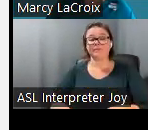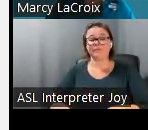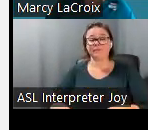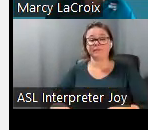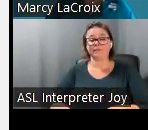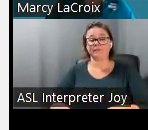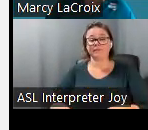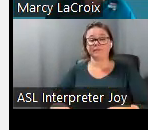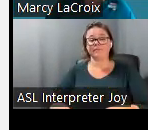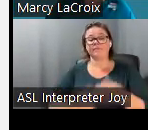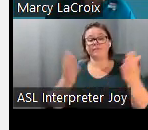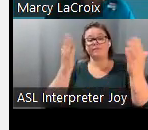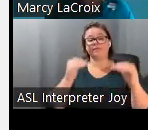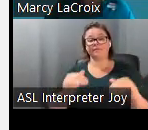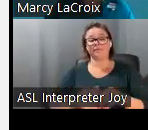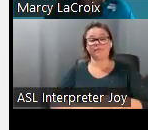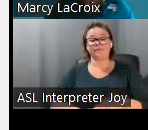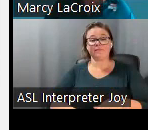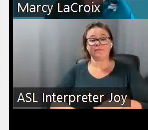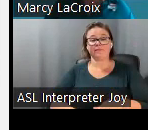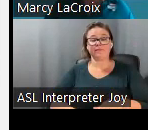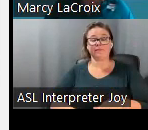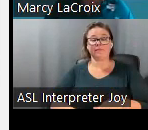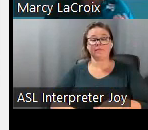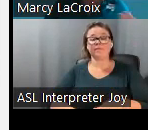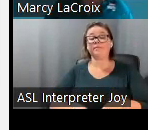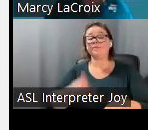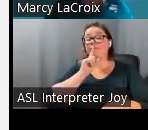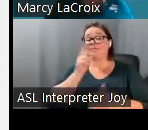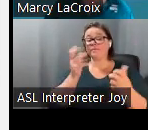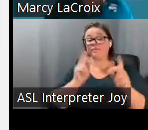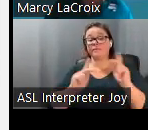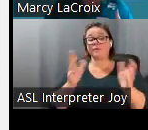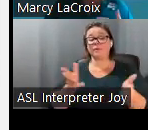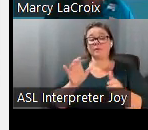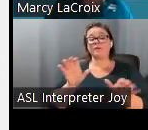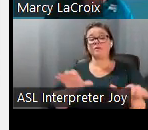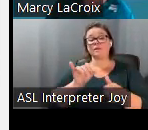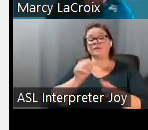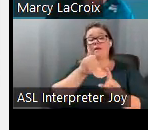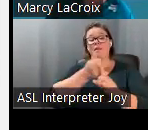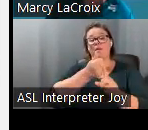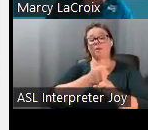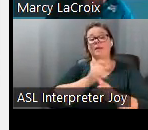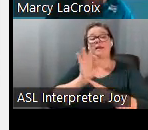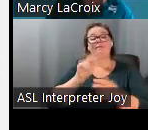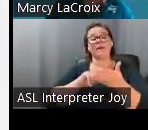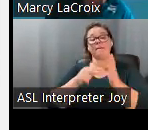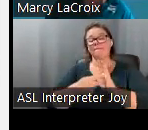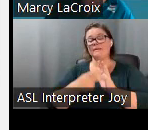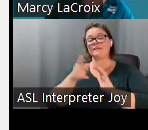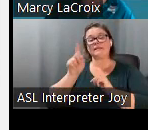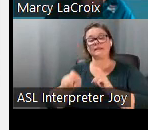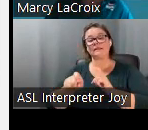the next button, and we really want people to do this on their own, even if that means that they need